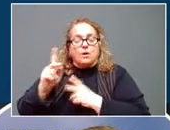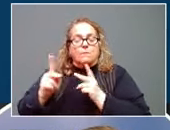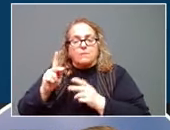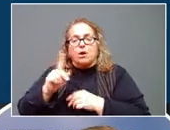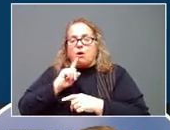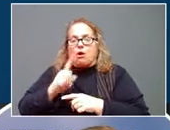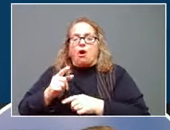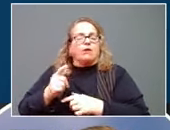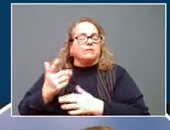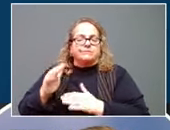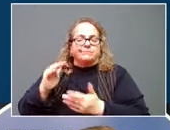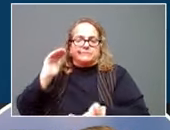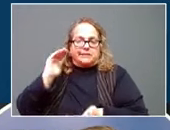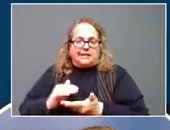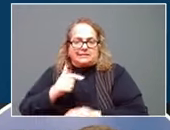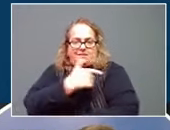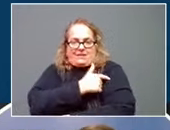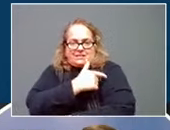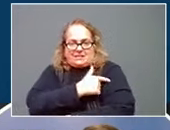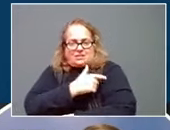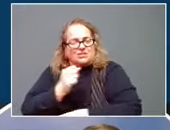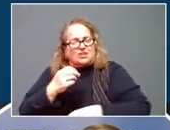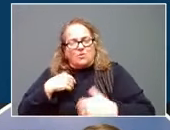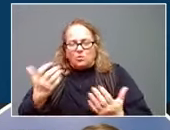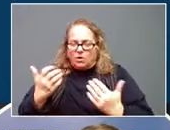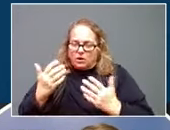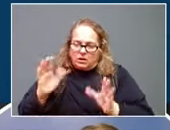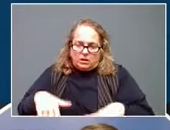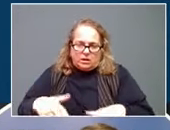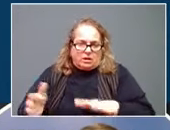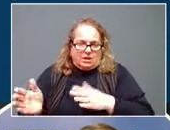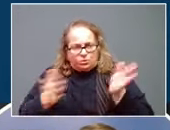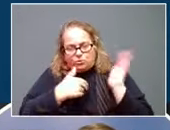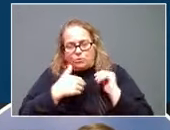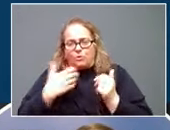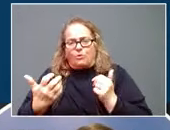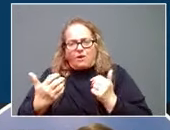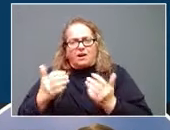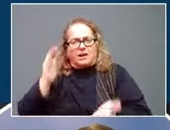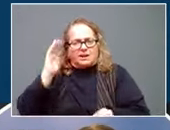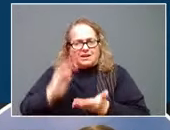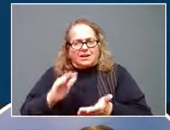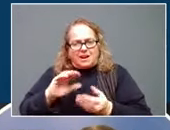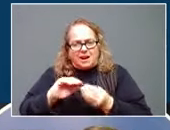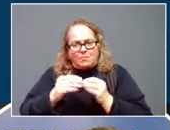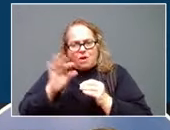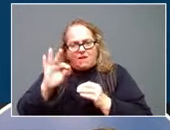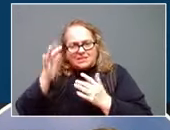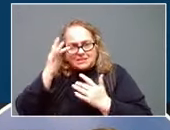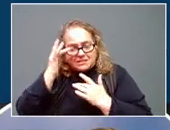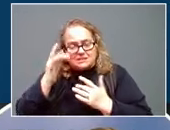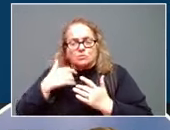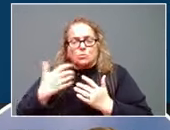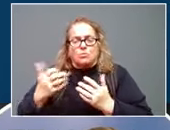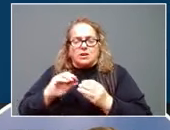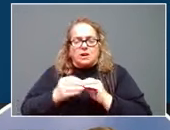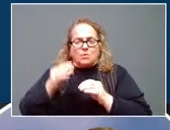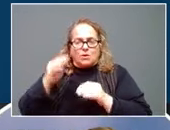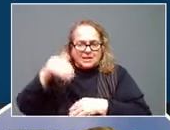vaccinated. We want to move on. We want to cut down on cases. We want to see our numbers go down. We want more